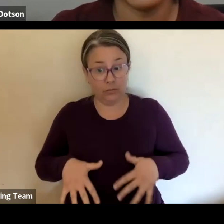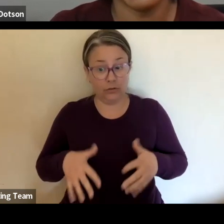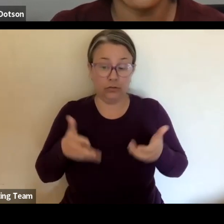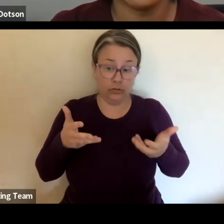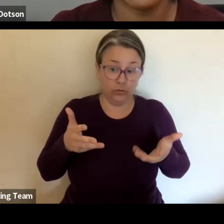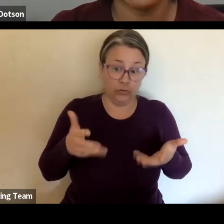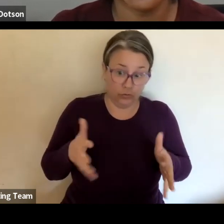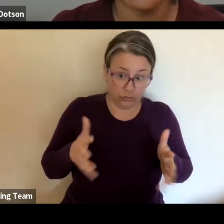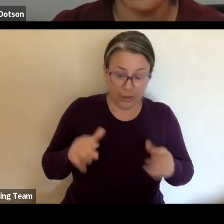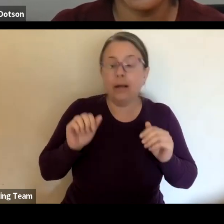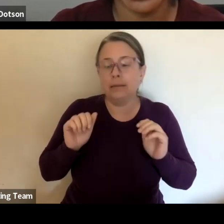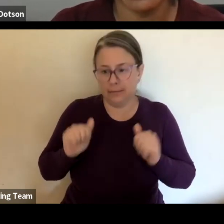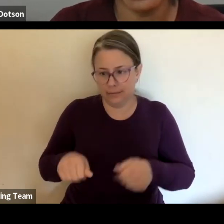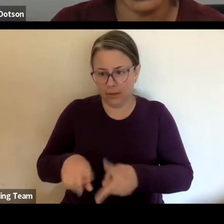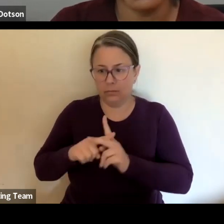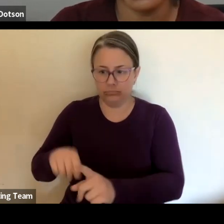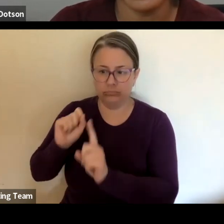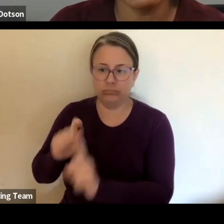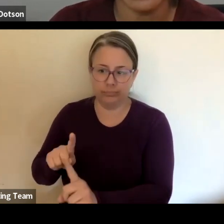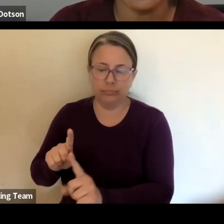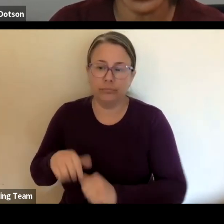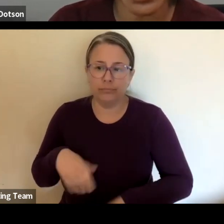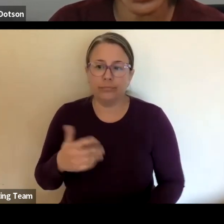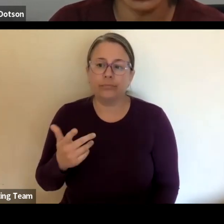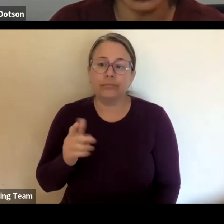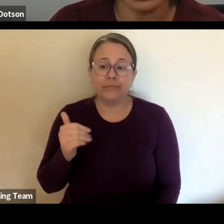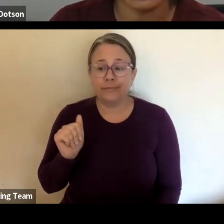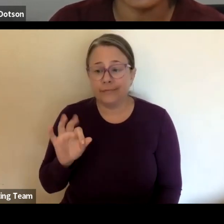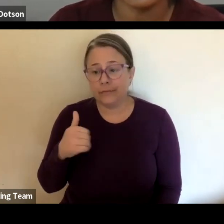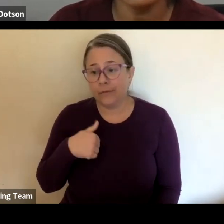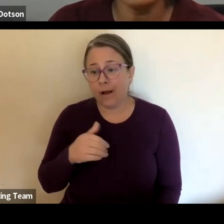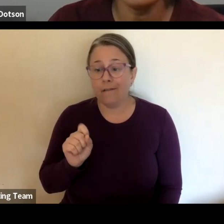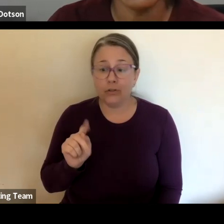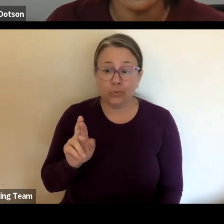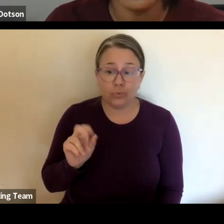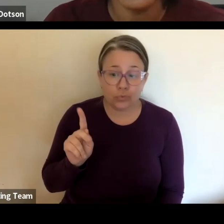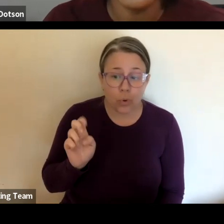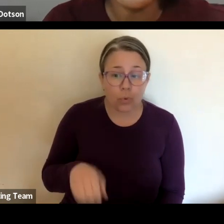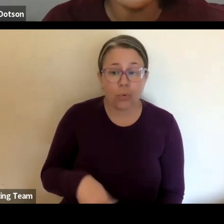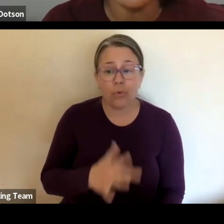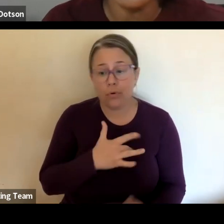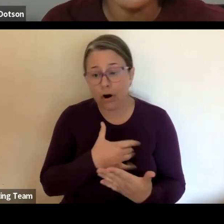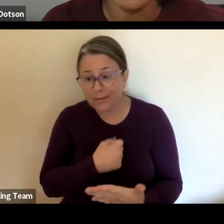And it can also prolong episodes of depression if you have chronic vascular disease.